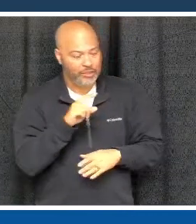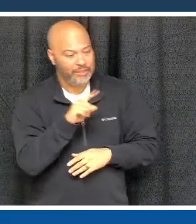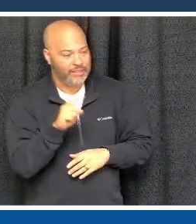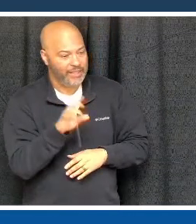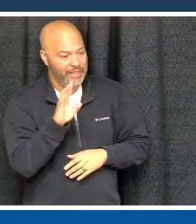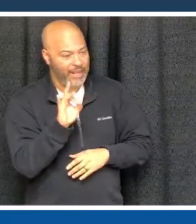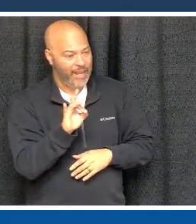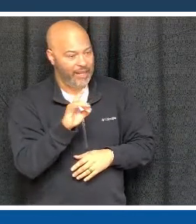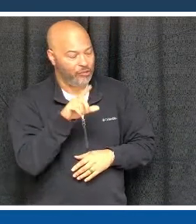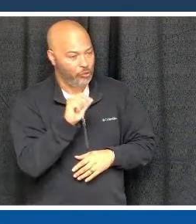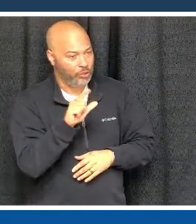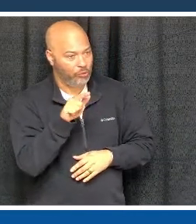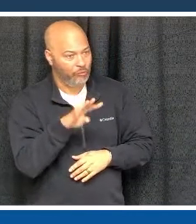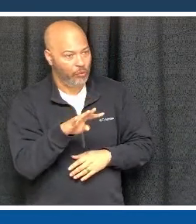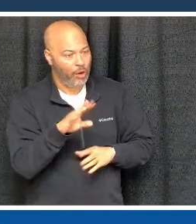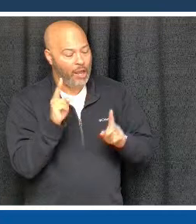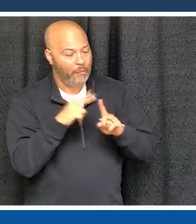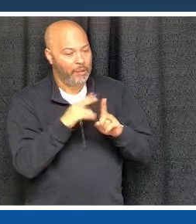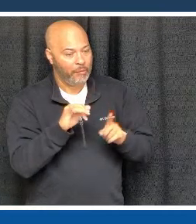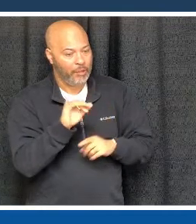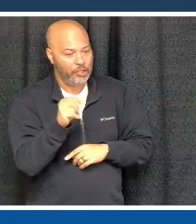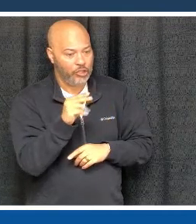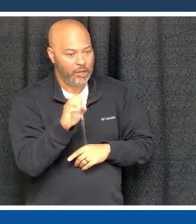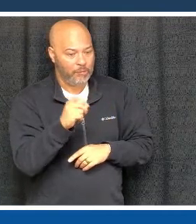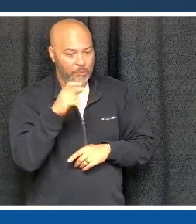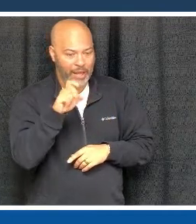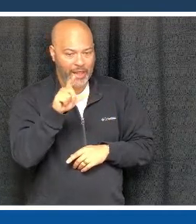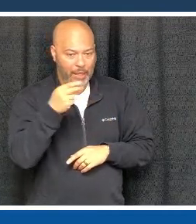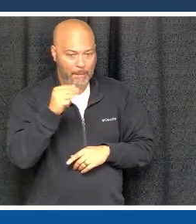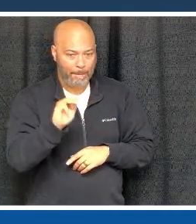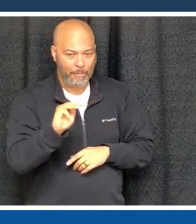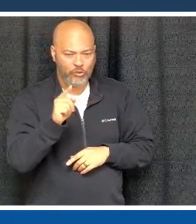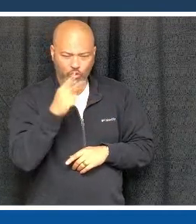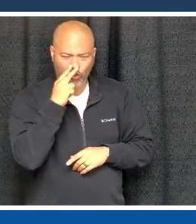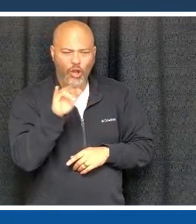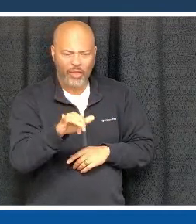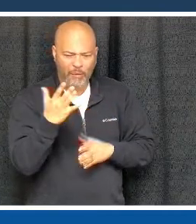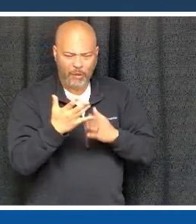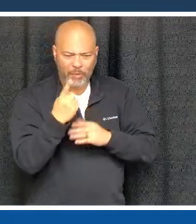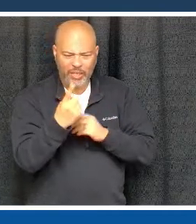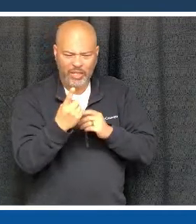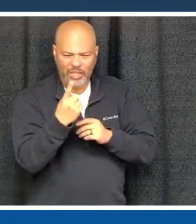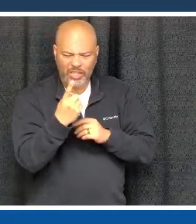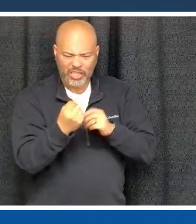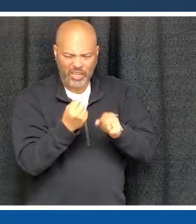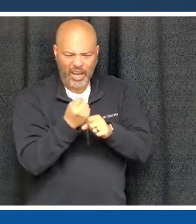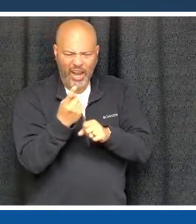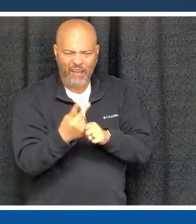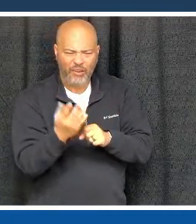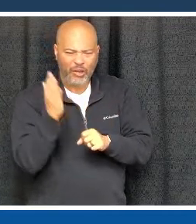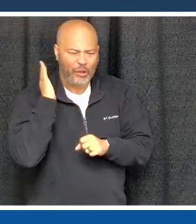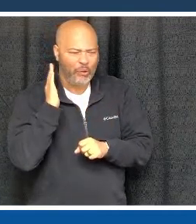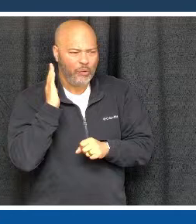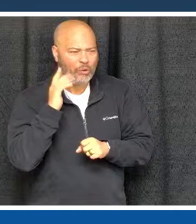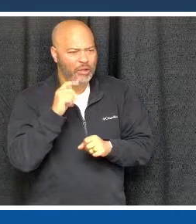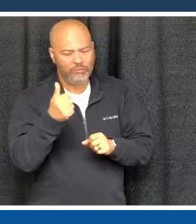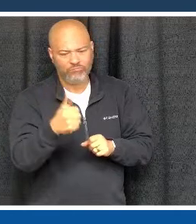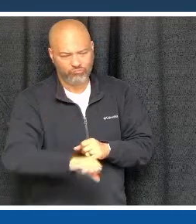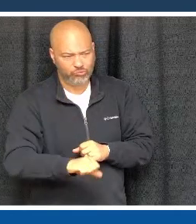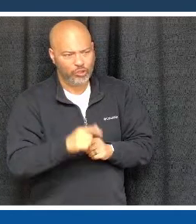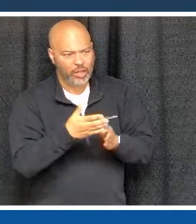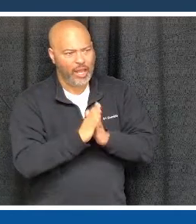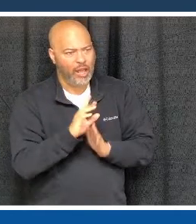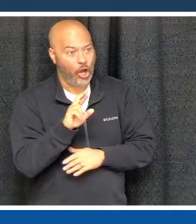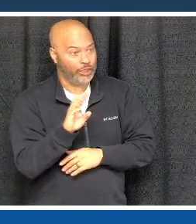Z8 2024. Application of James Pelham. You saw this one probably about a year and a half ago. It was denied. They were requesting to